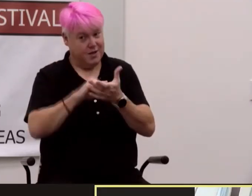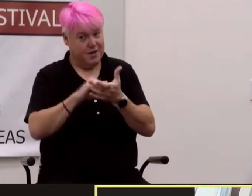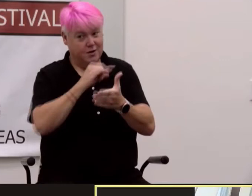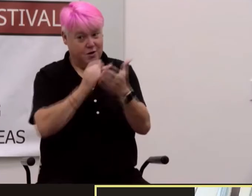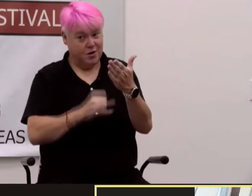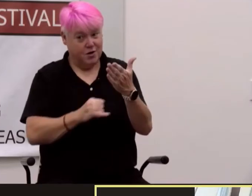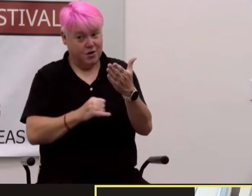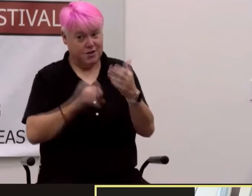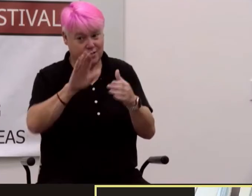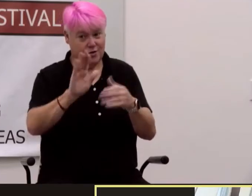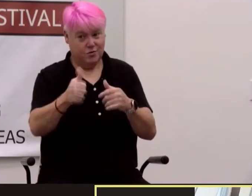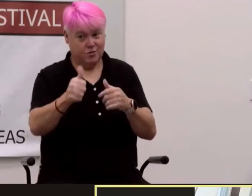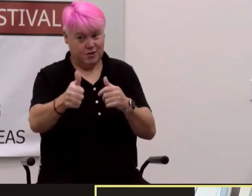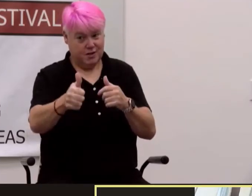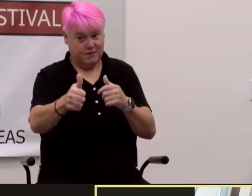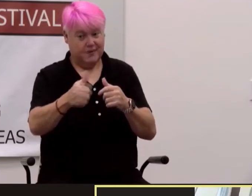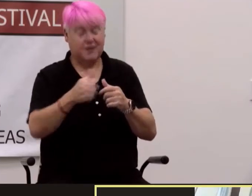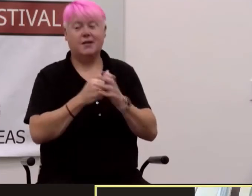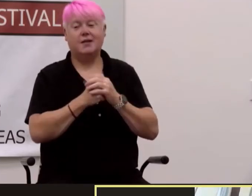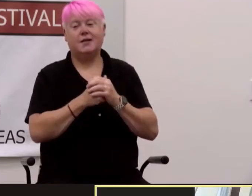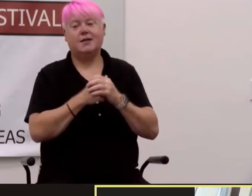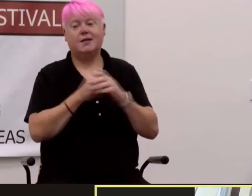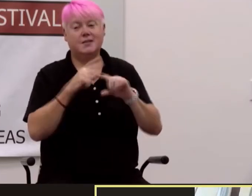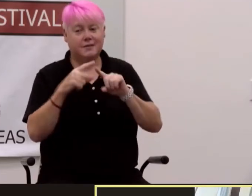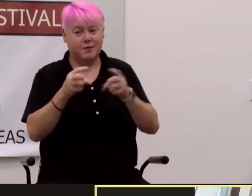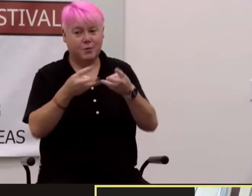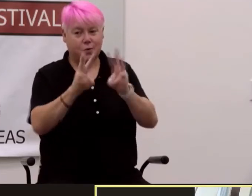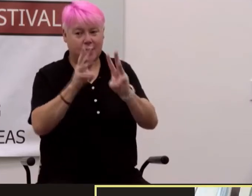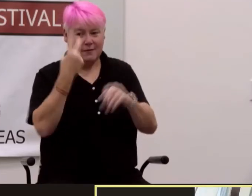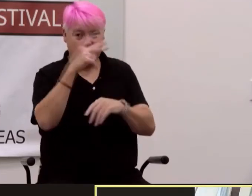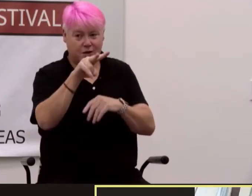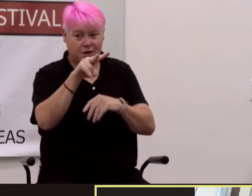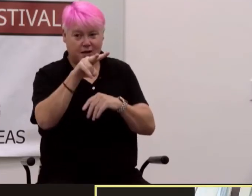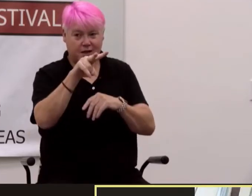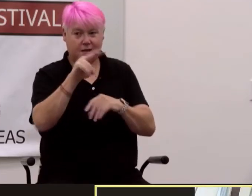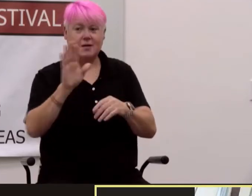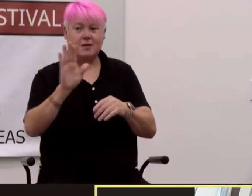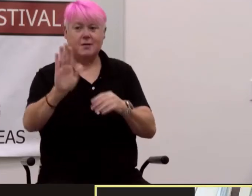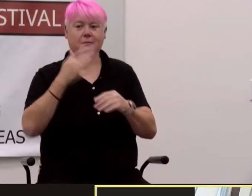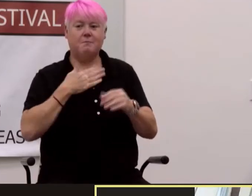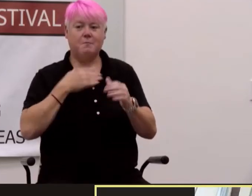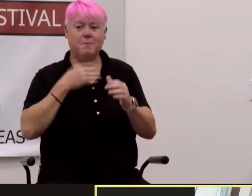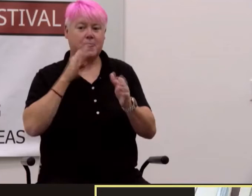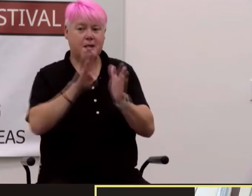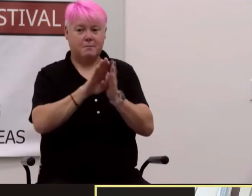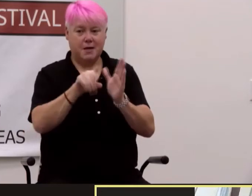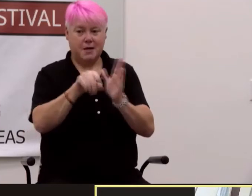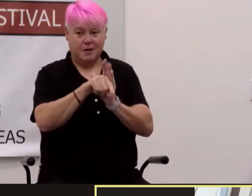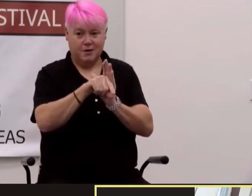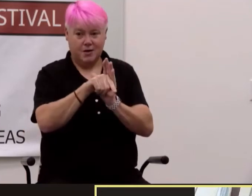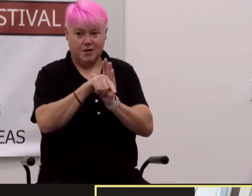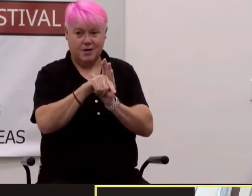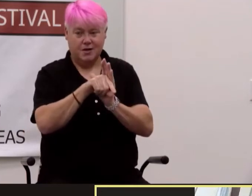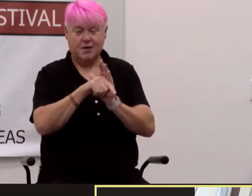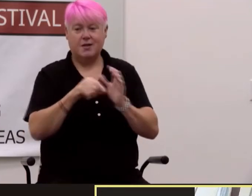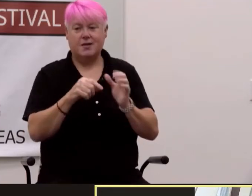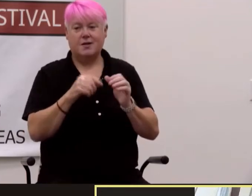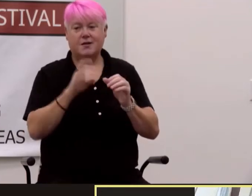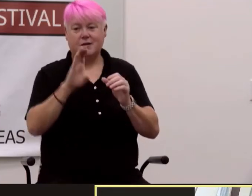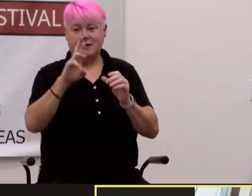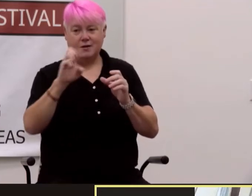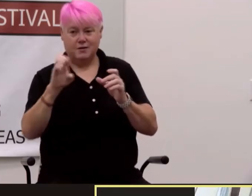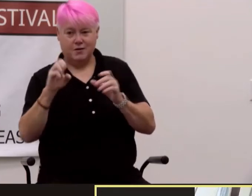own right, and it's just a different way of looking at it. My background, I'm from the Enoch Cree tribe here in Edmonton, Alberta, Canada.